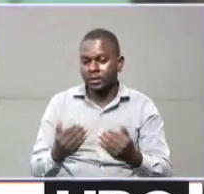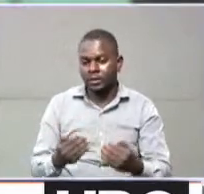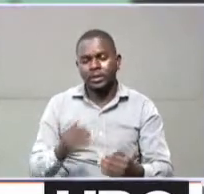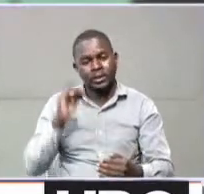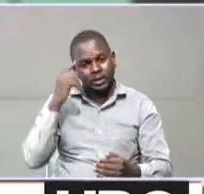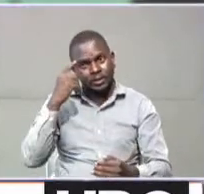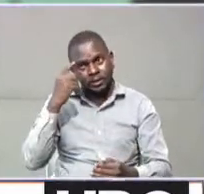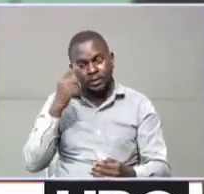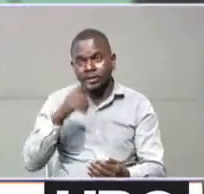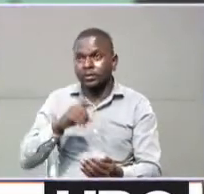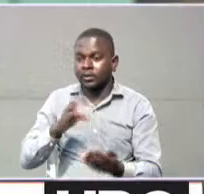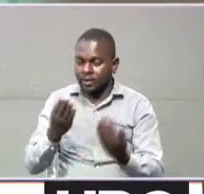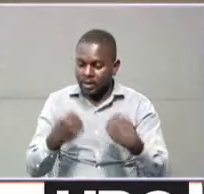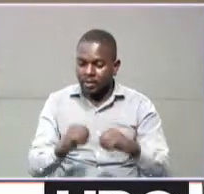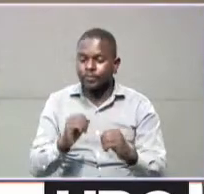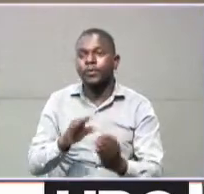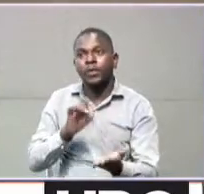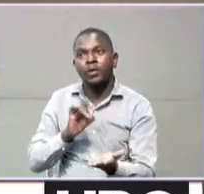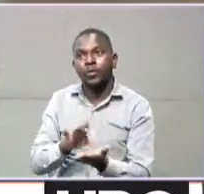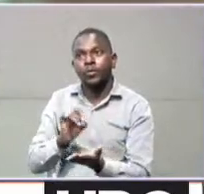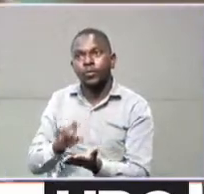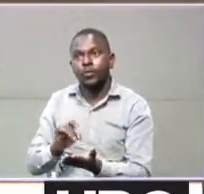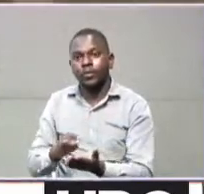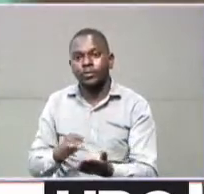that's why they have swung into action